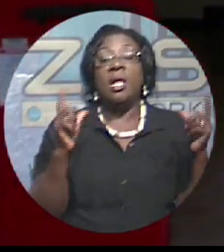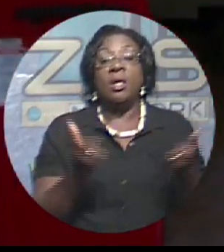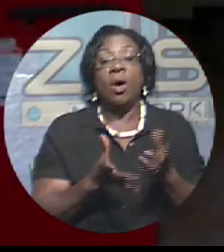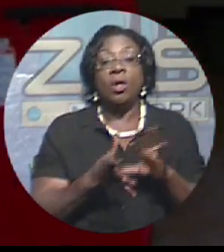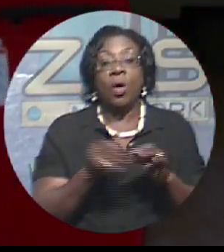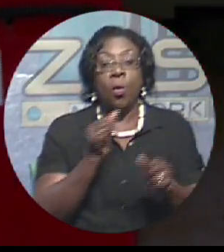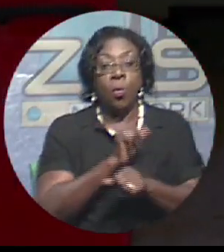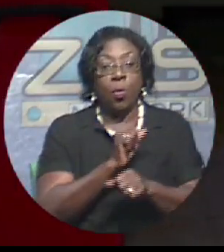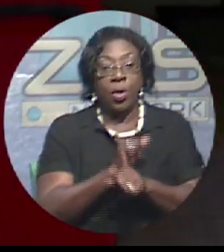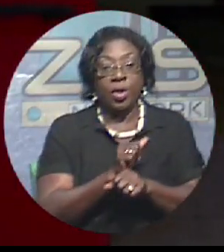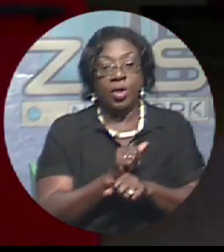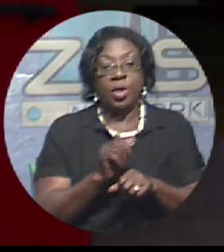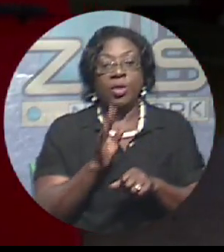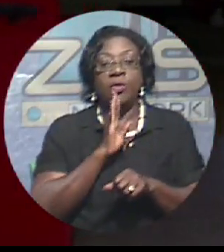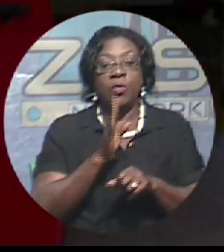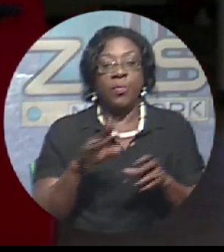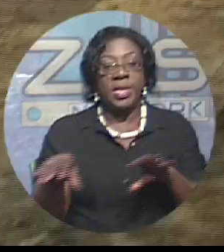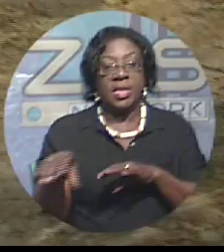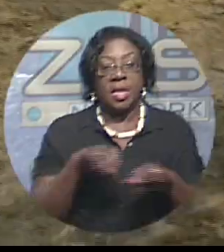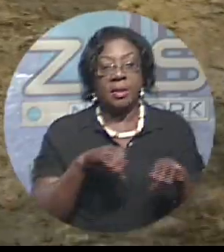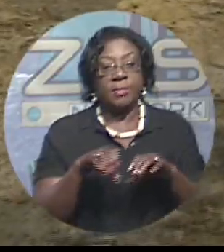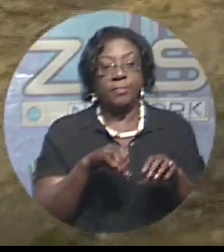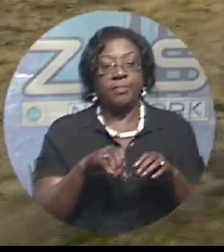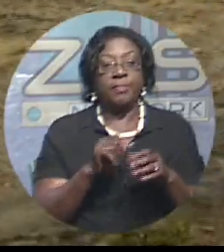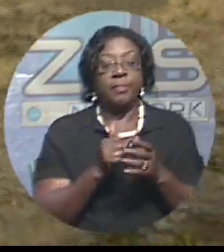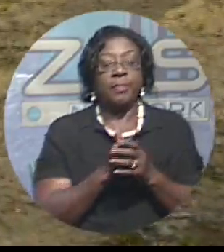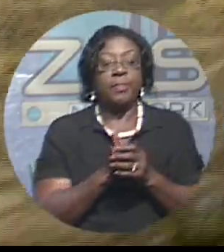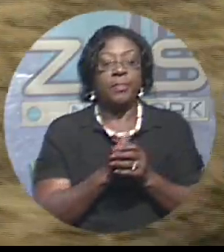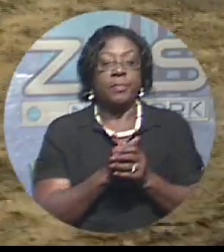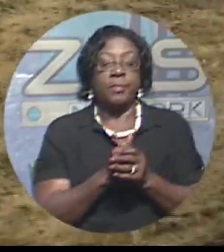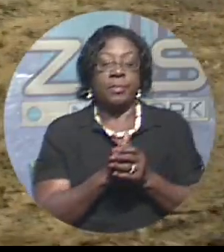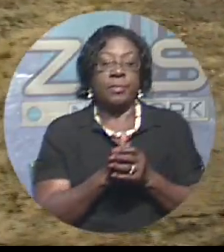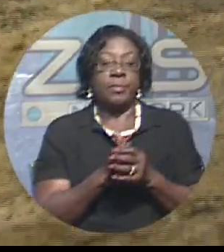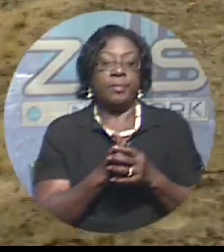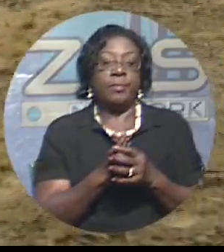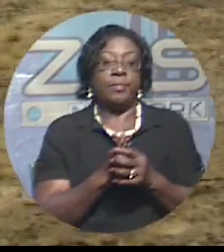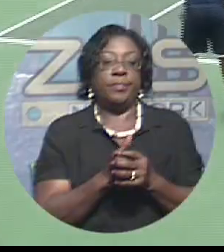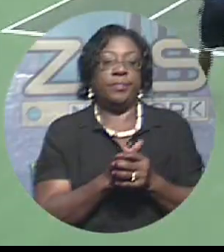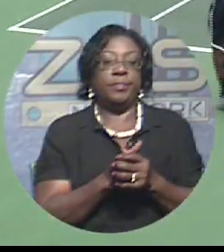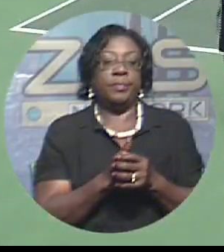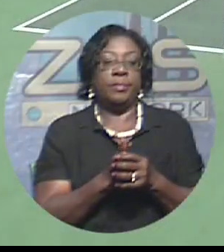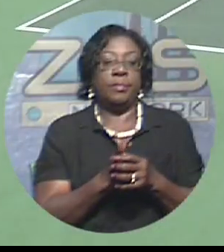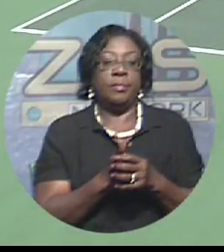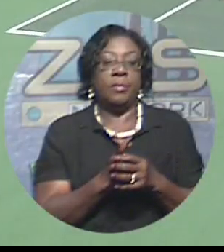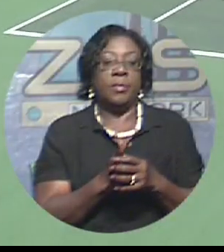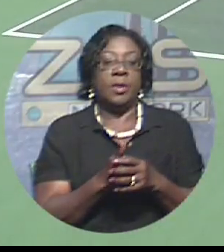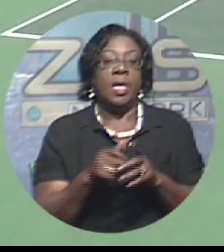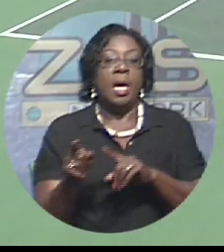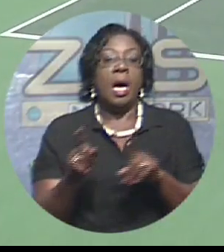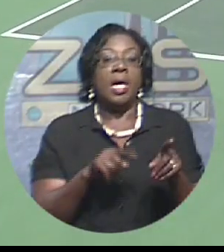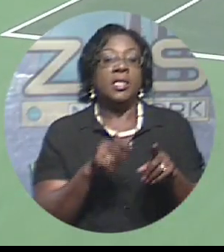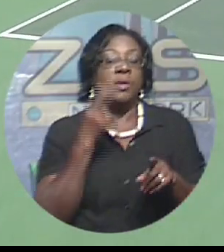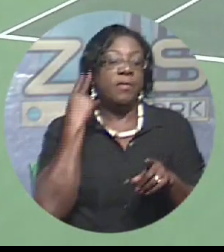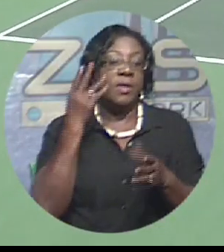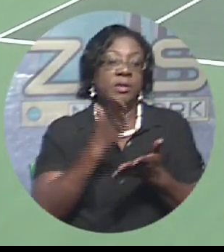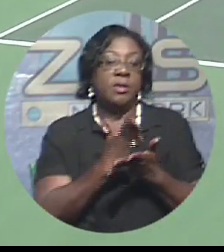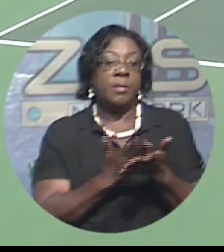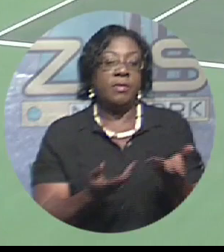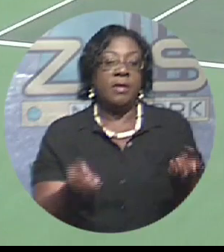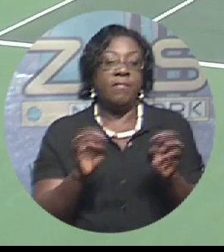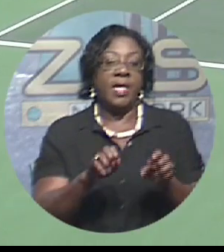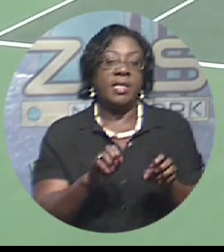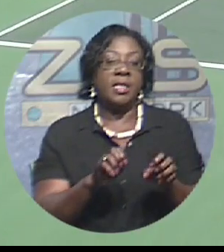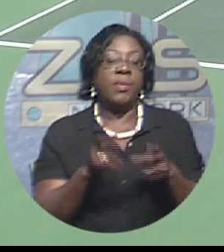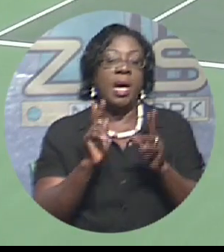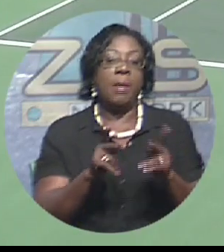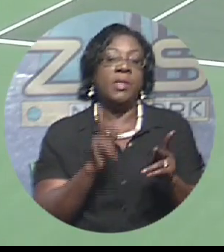stories that will be coming out of Hurricane Matthew. For ZNS Total Sports, I'm Charles Fisher. As you would have heard, one of the events the Bahamas